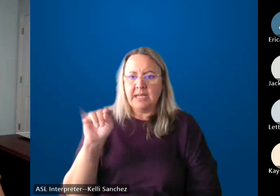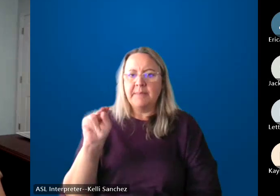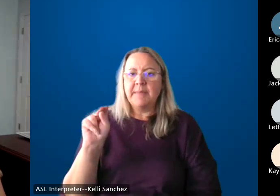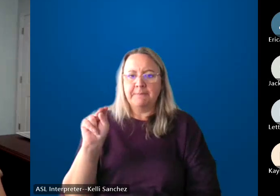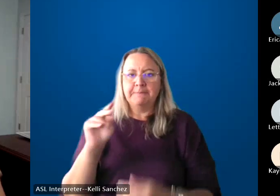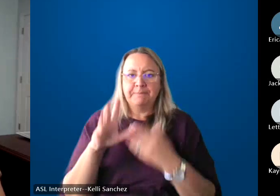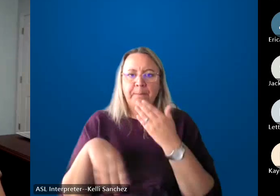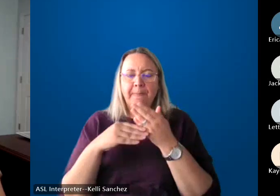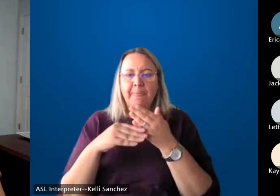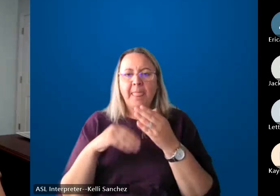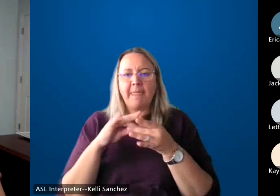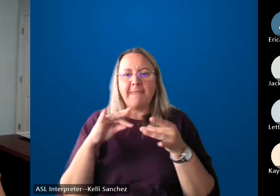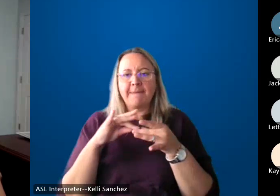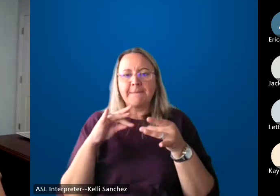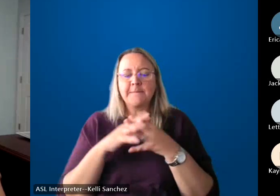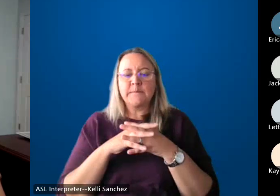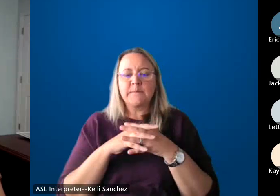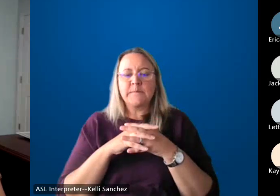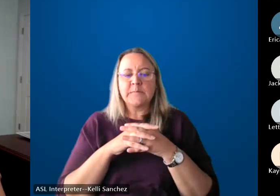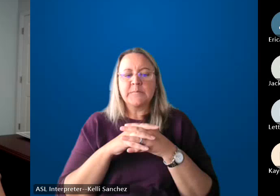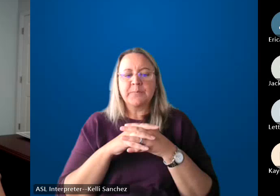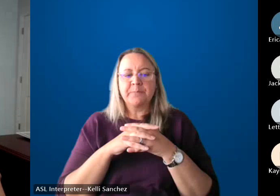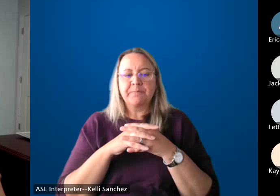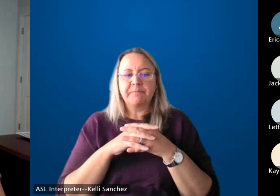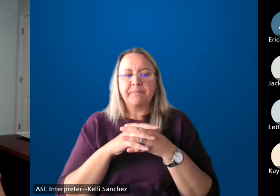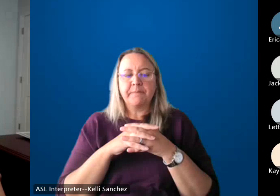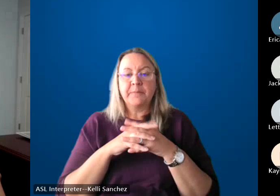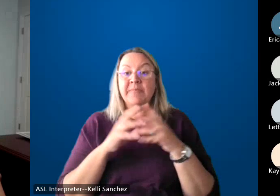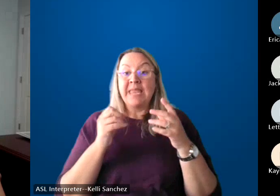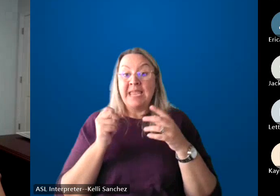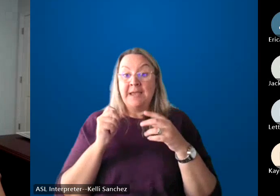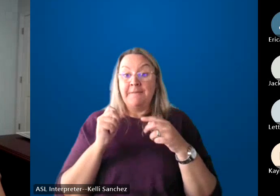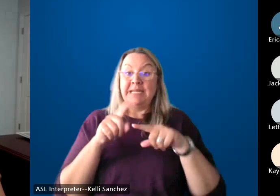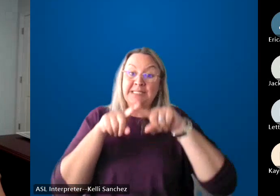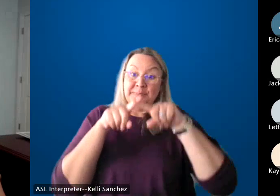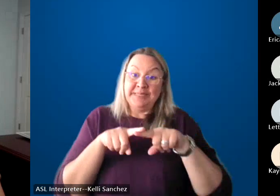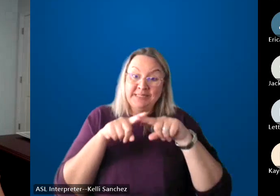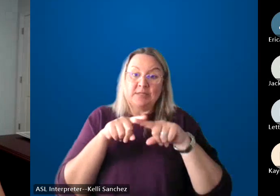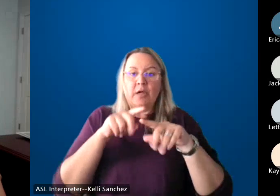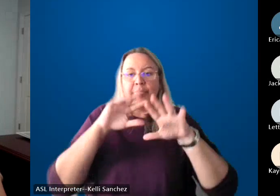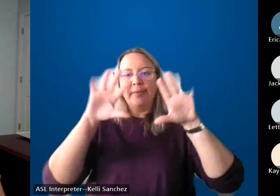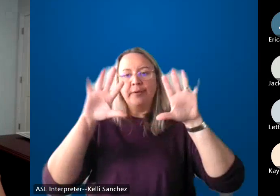Most individuals, it's always going to depend on the population